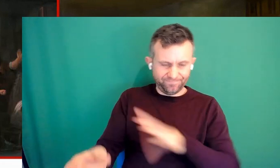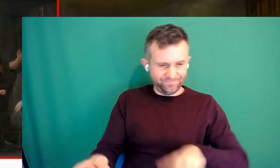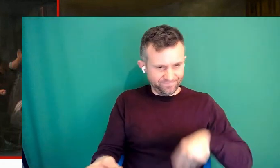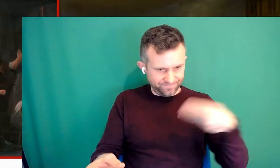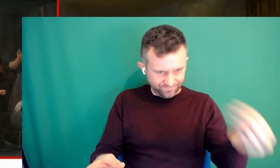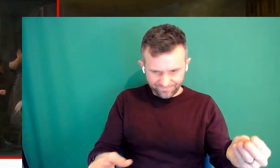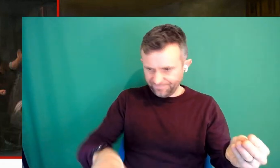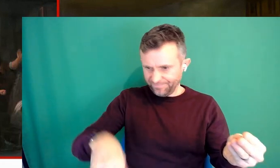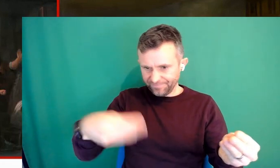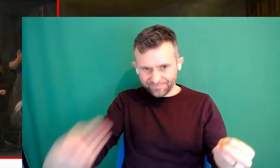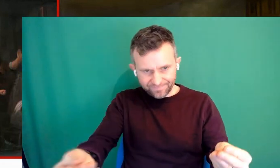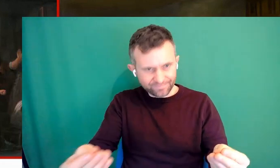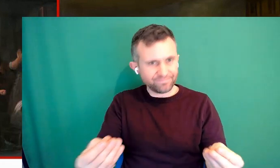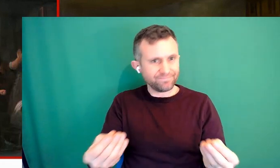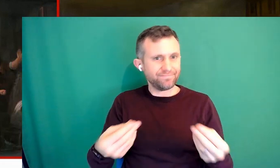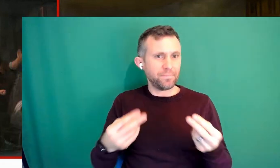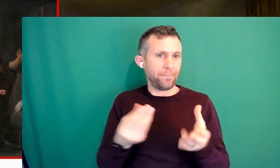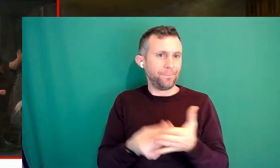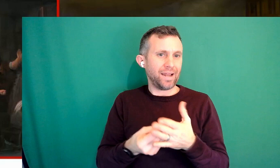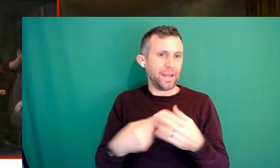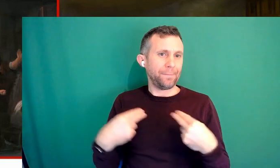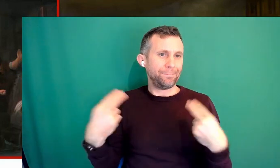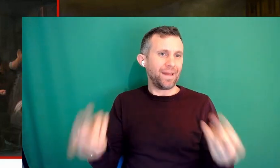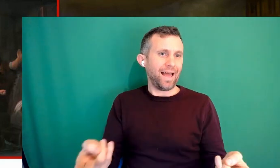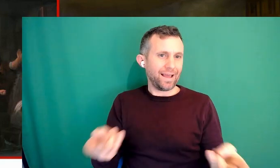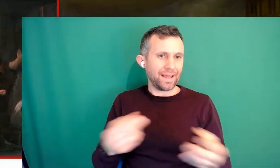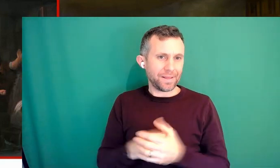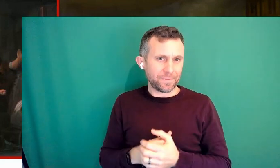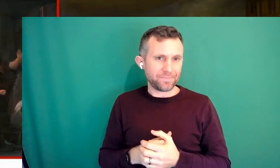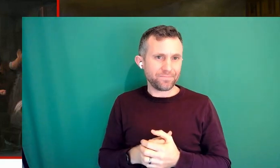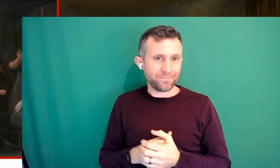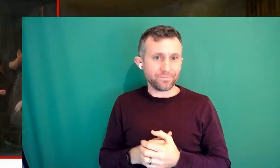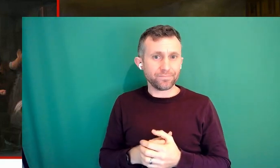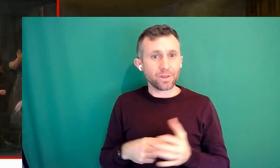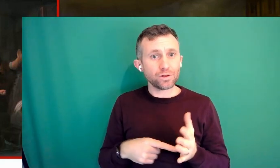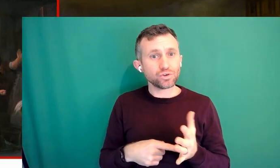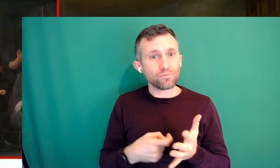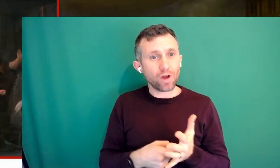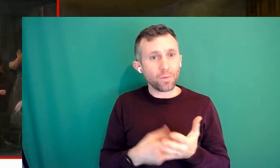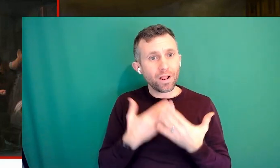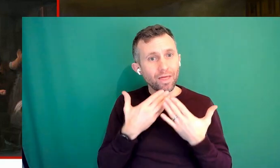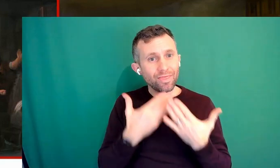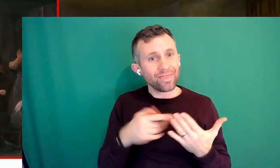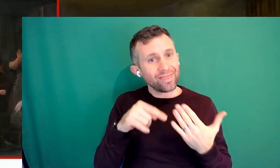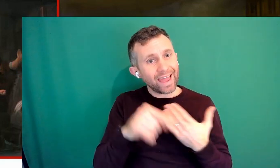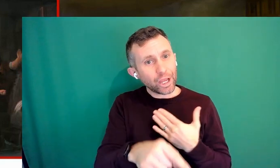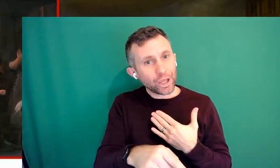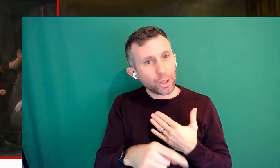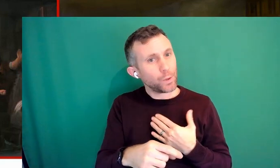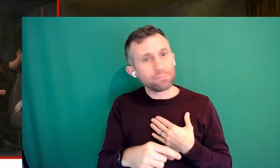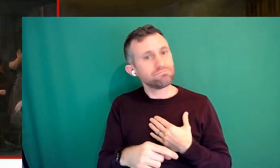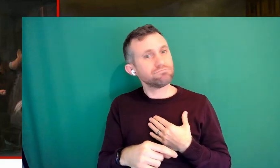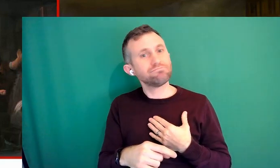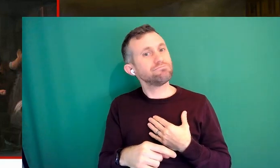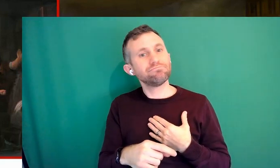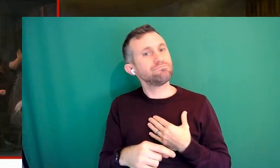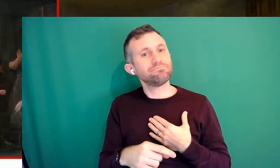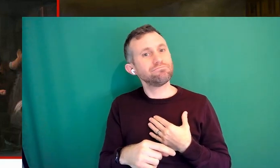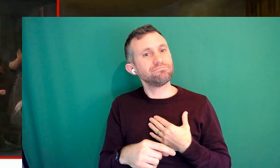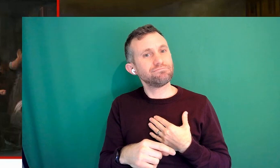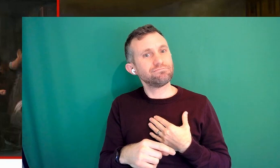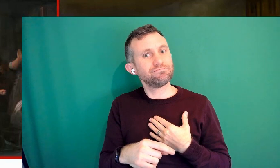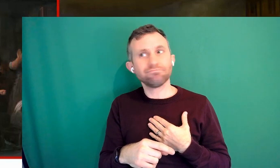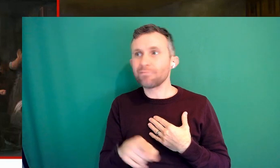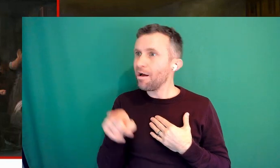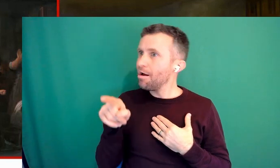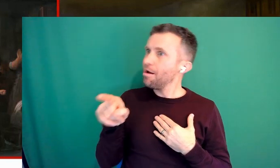he realizes his luck has run out. Sarah Young and their child, now born, have come to visit him and